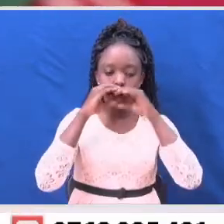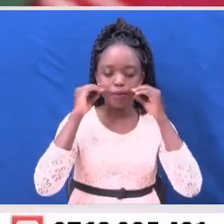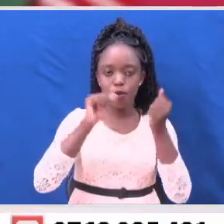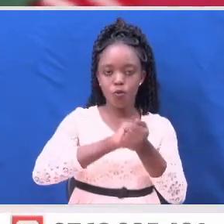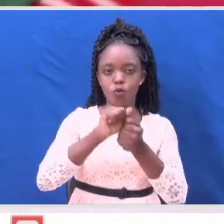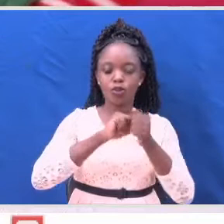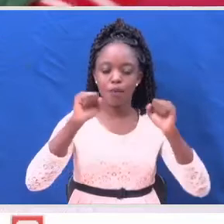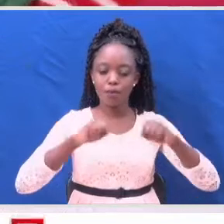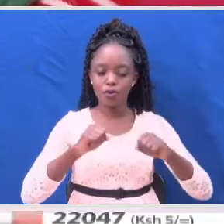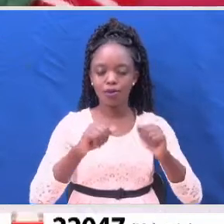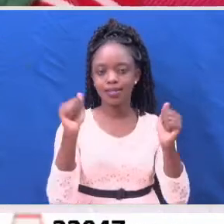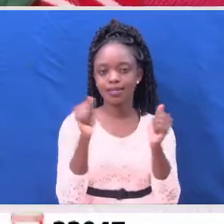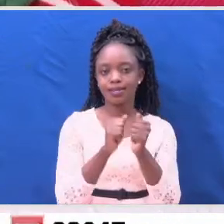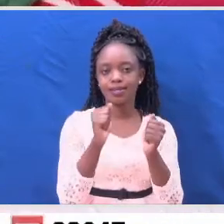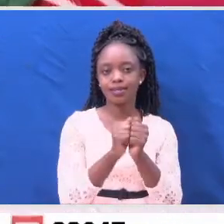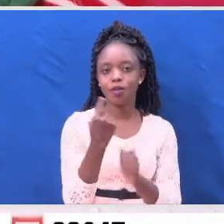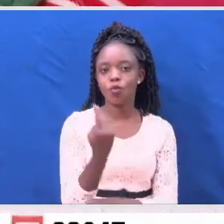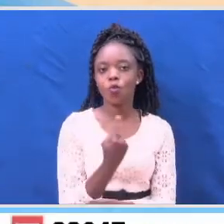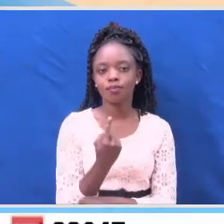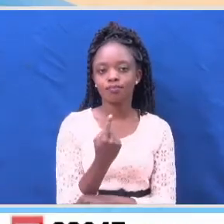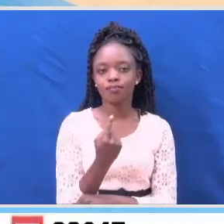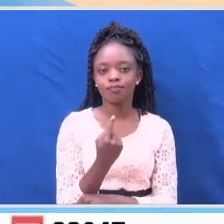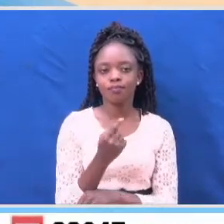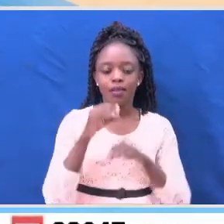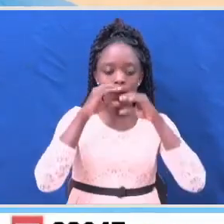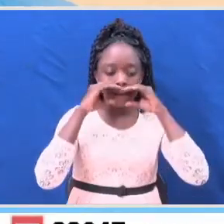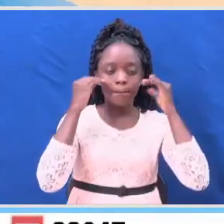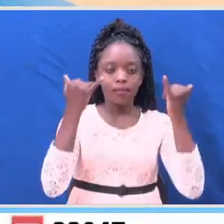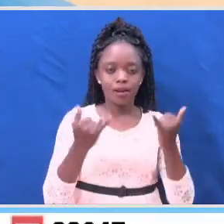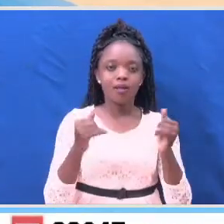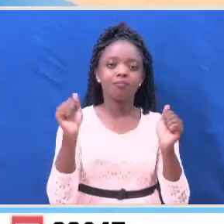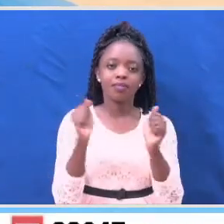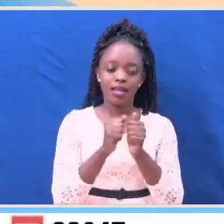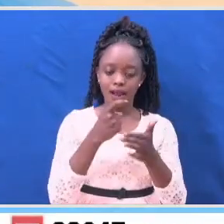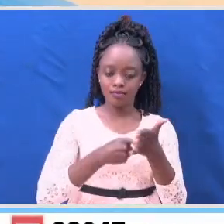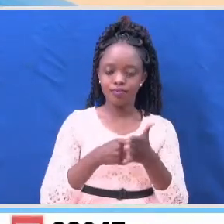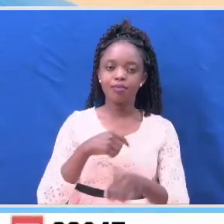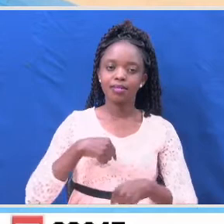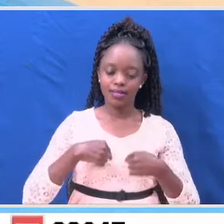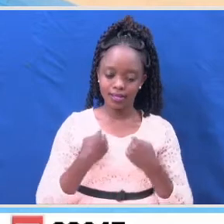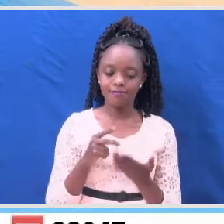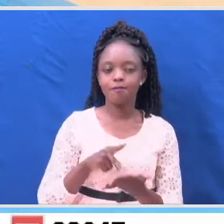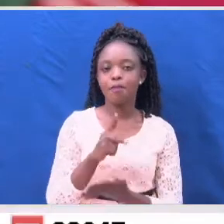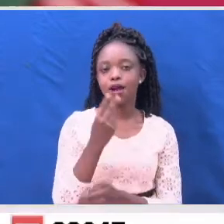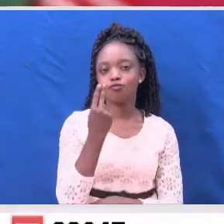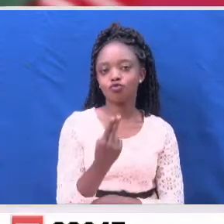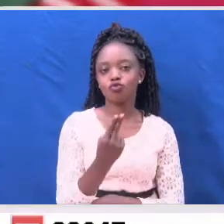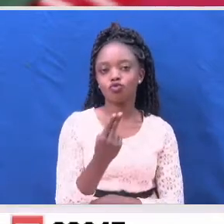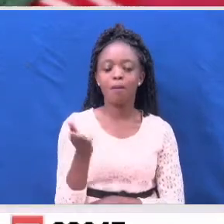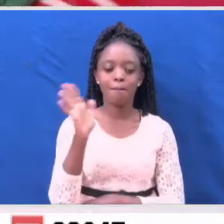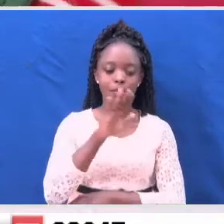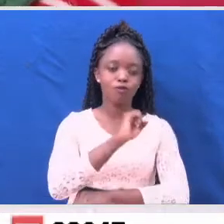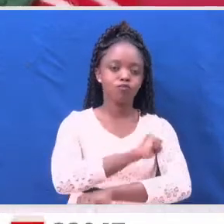that cost around 10 shillings each. Barakoa saa hizi kwa hata za kumi kumi, nitanunua tu mbili mbili, warudi